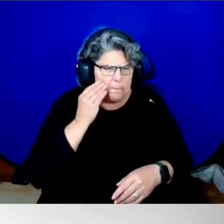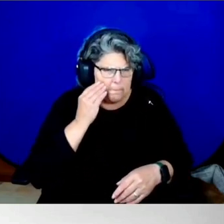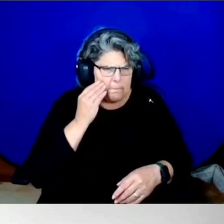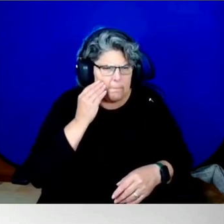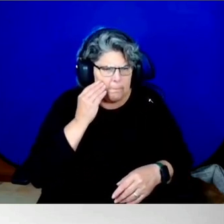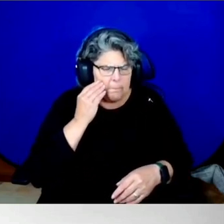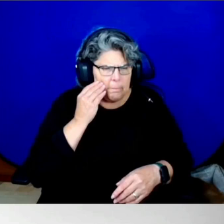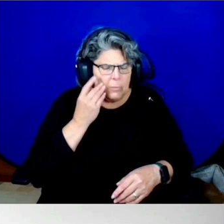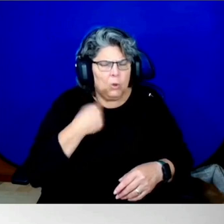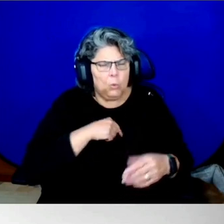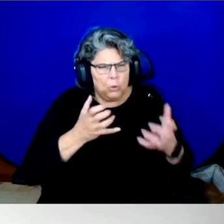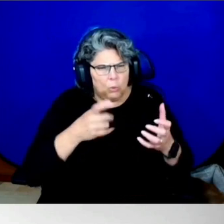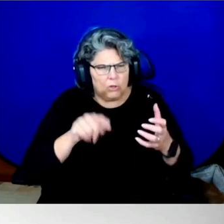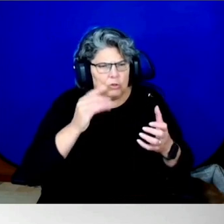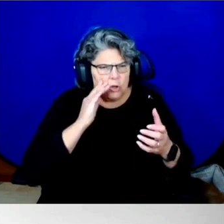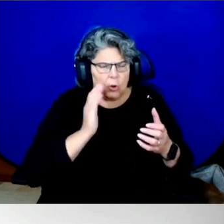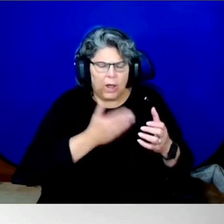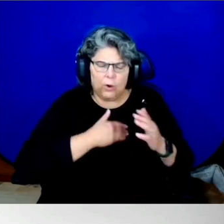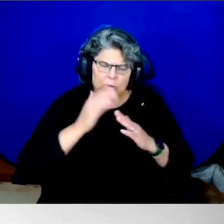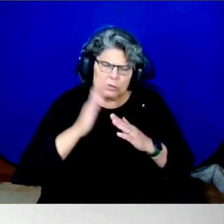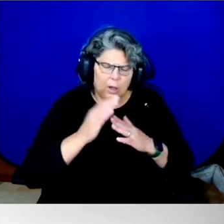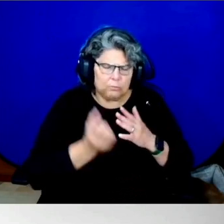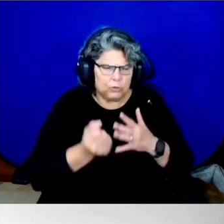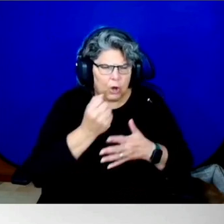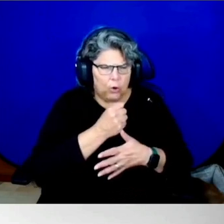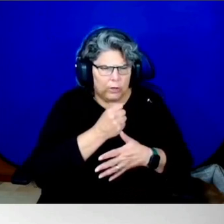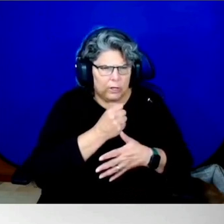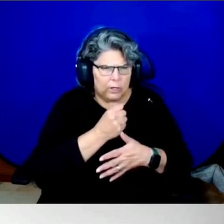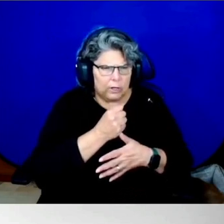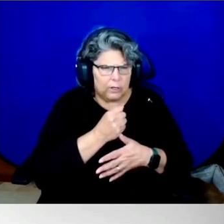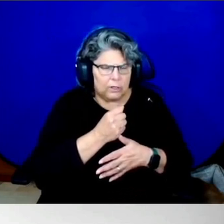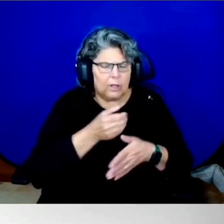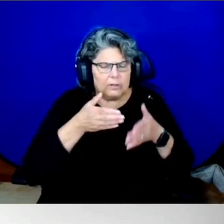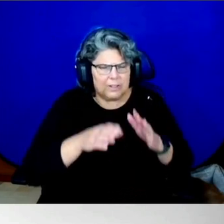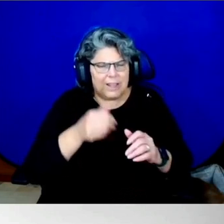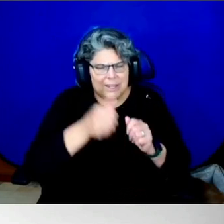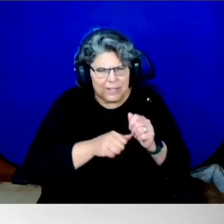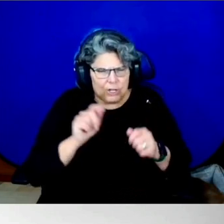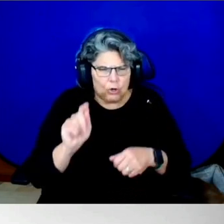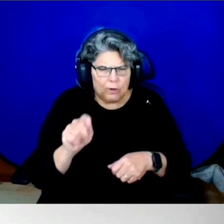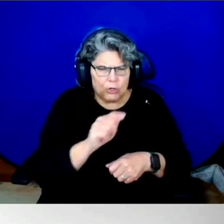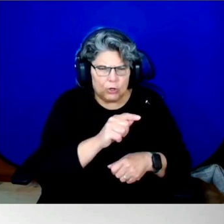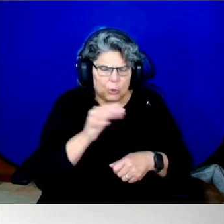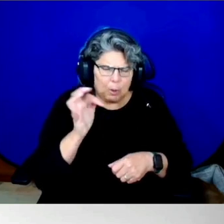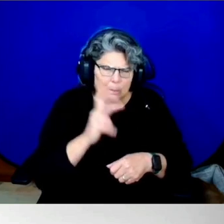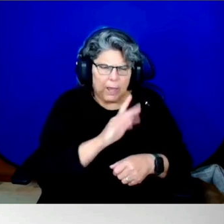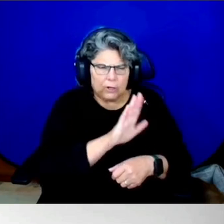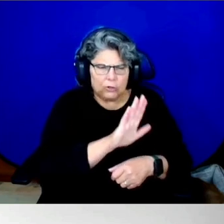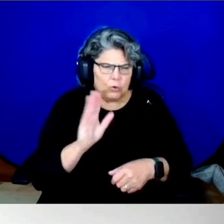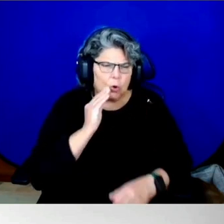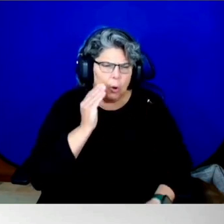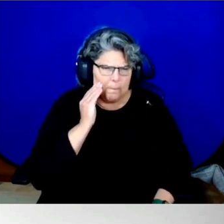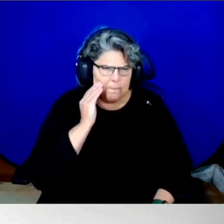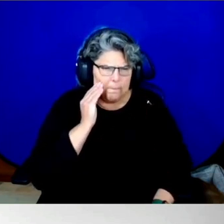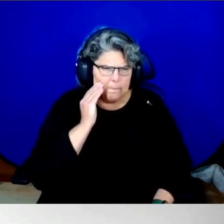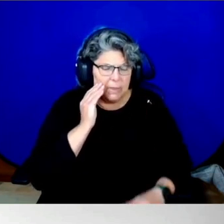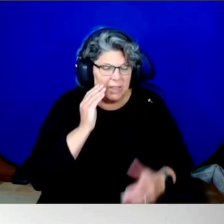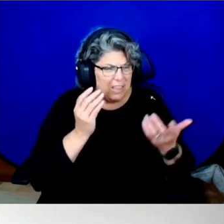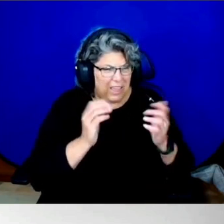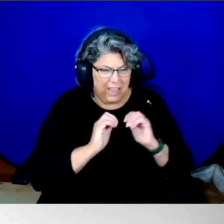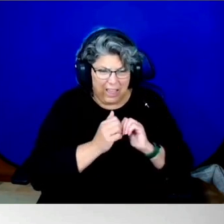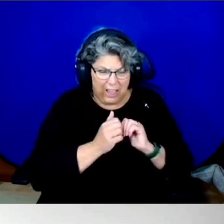want you to know that it is our #1 priority to get each and every one of you back into your residence. But to do that, we have to